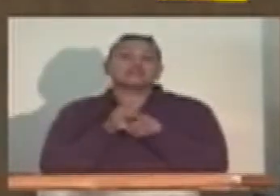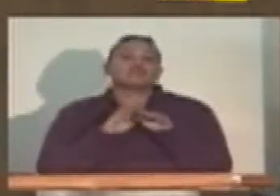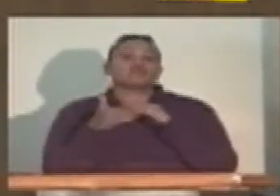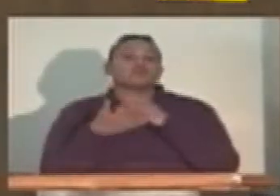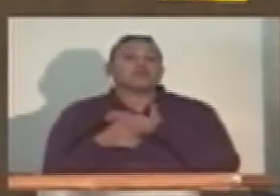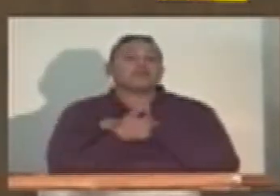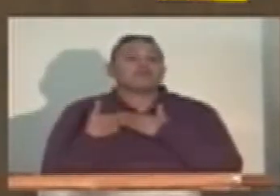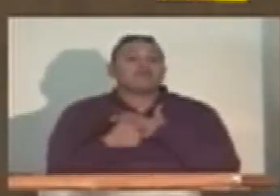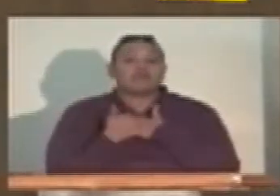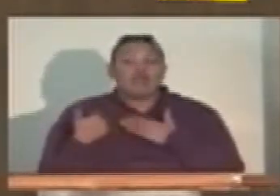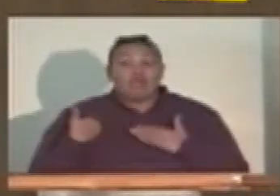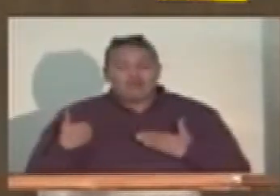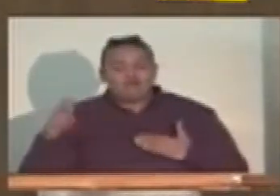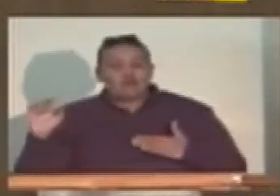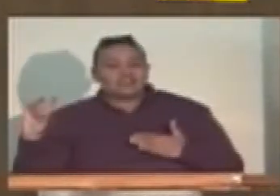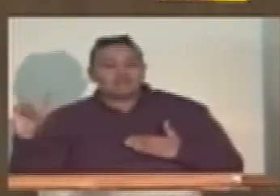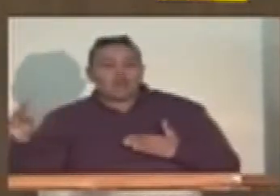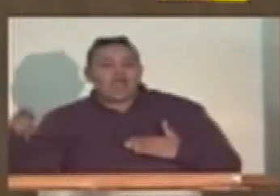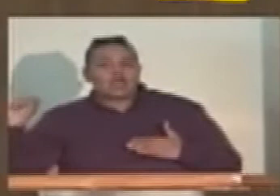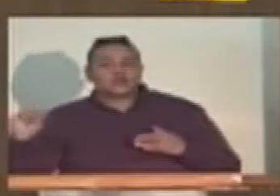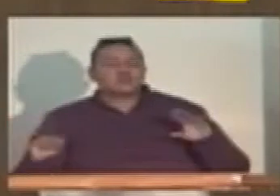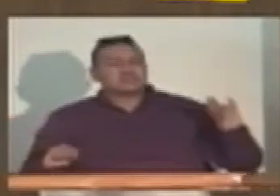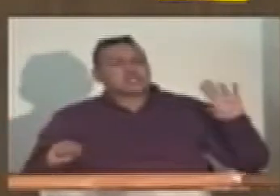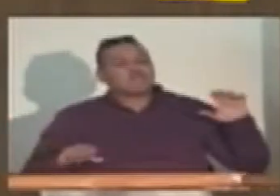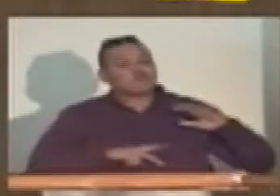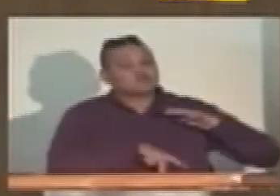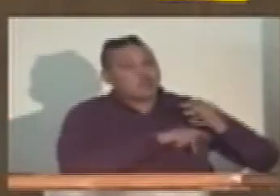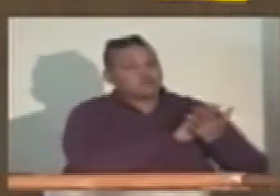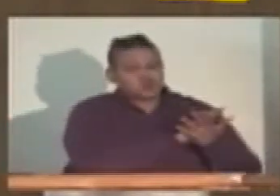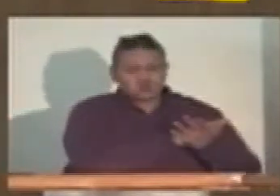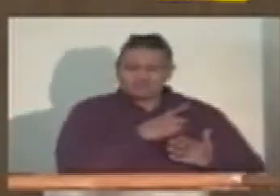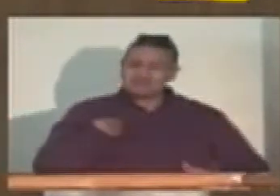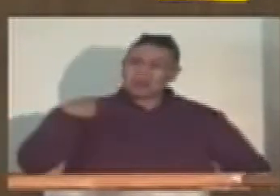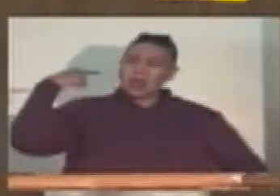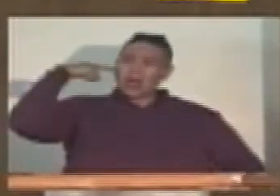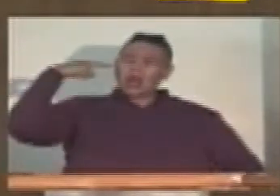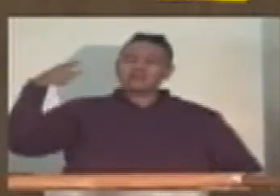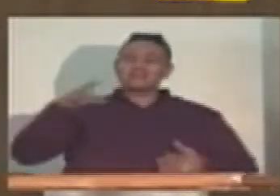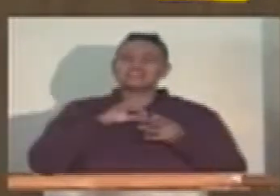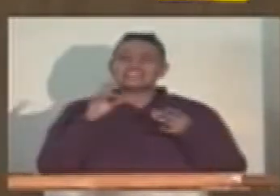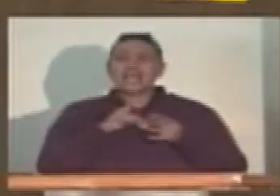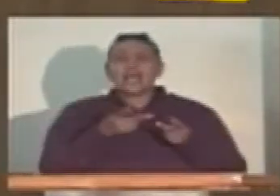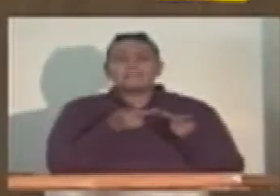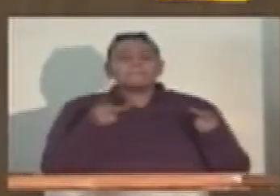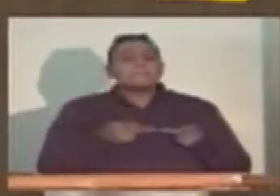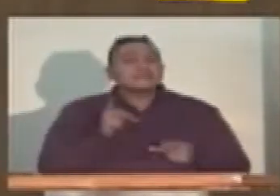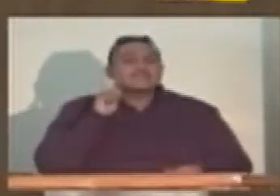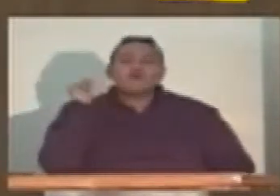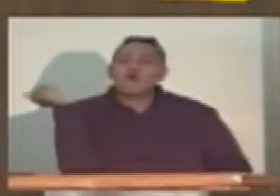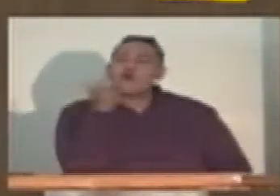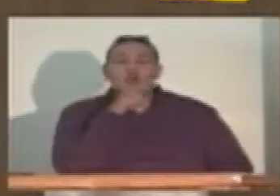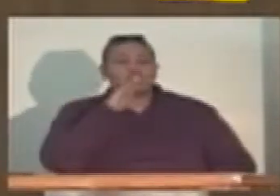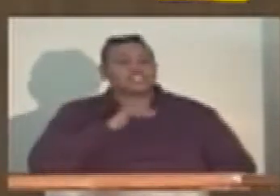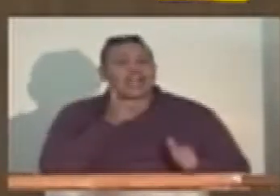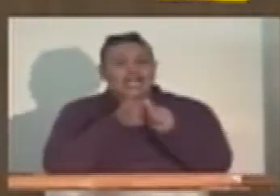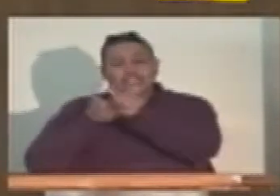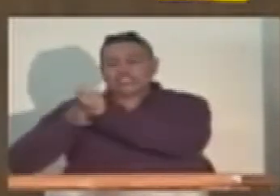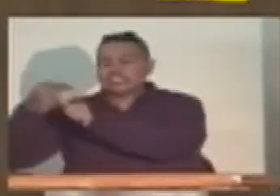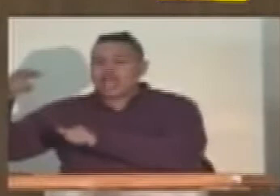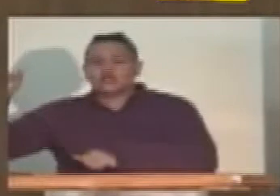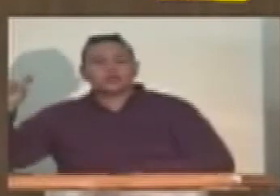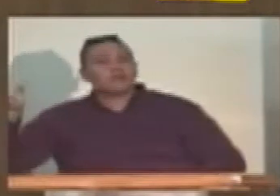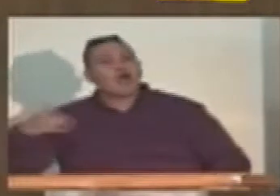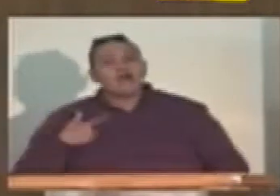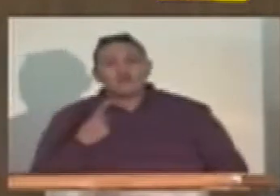country. Of course, we hear the phrase that there is a place for every child at every high school. And the